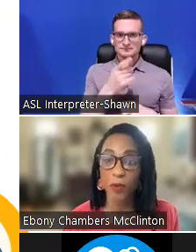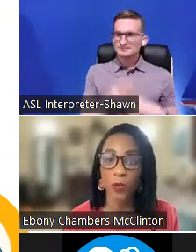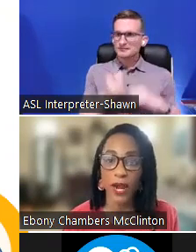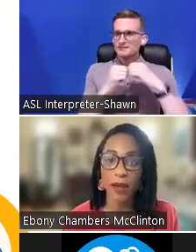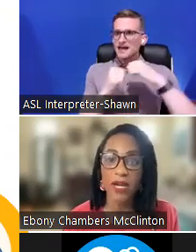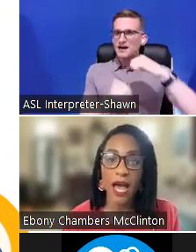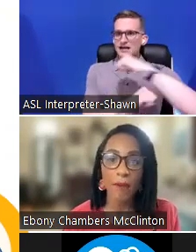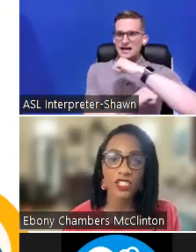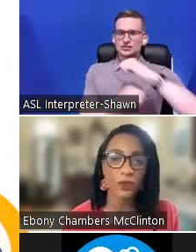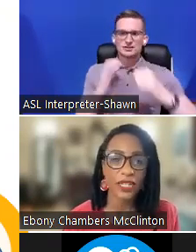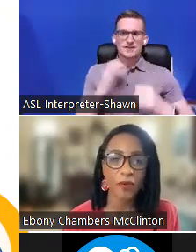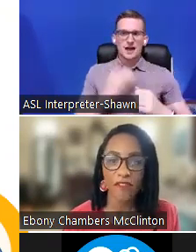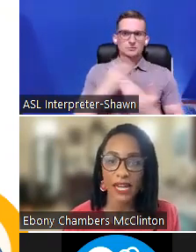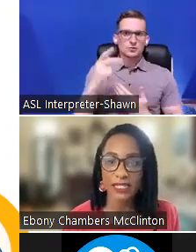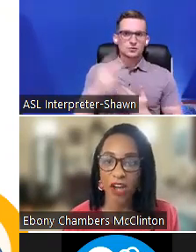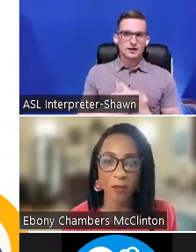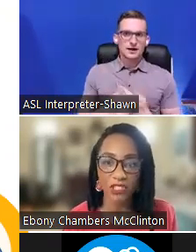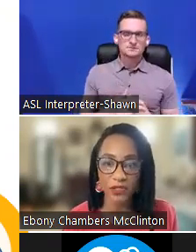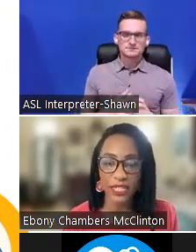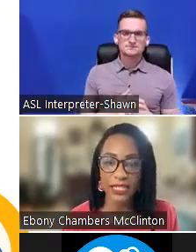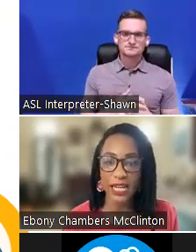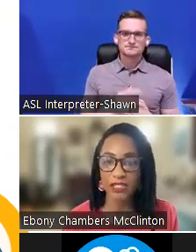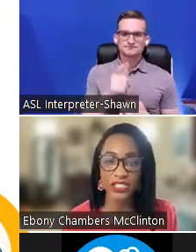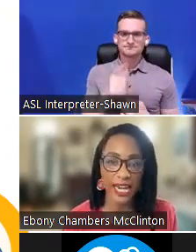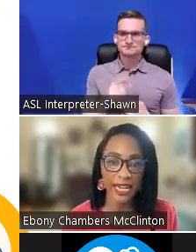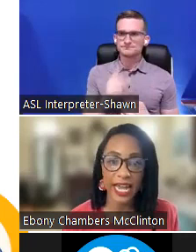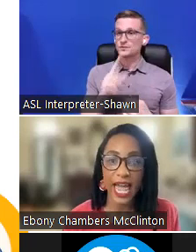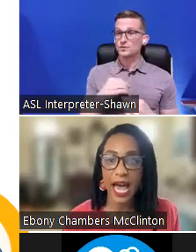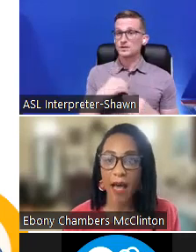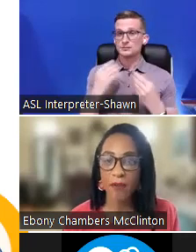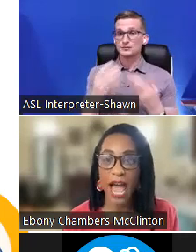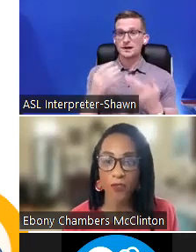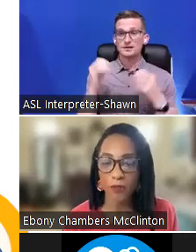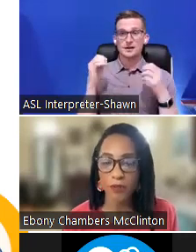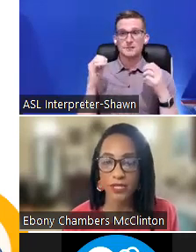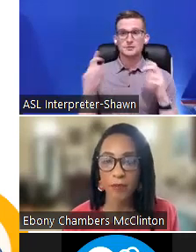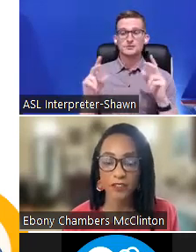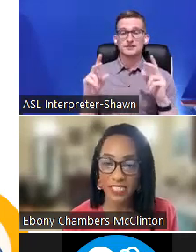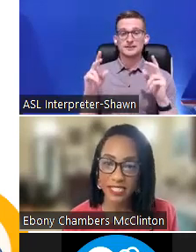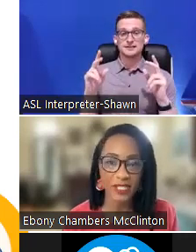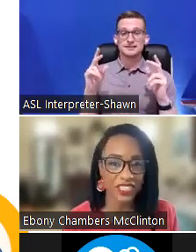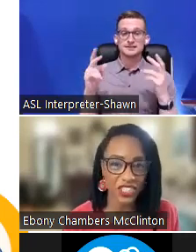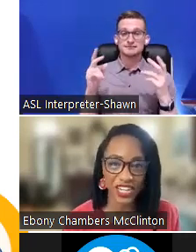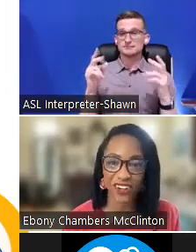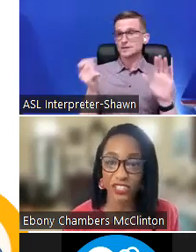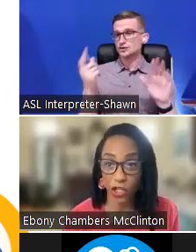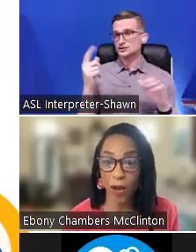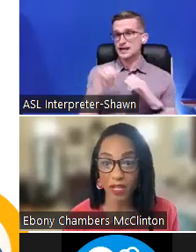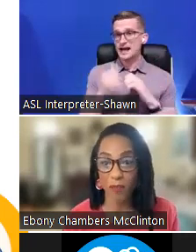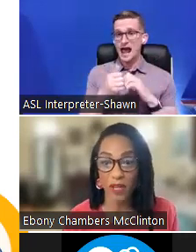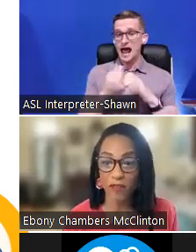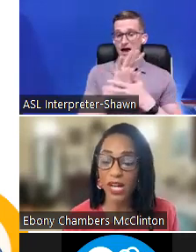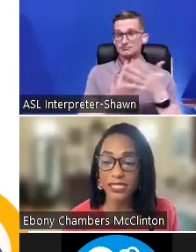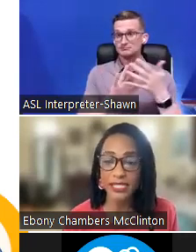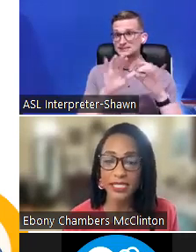the program. It really provides an opportunity to understand how those different systems I just shared show up in